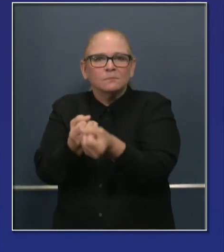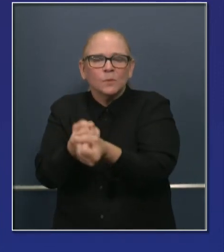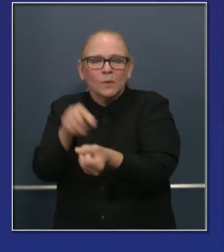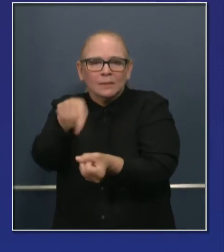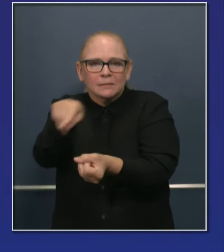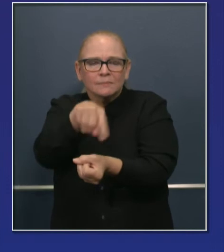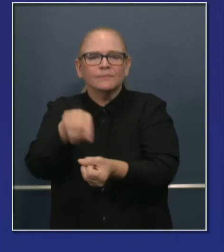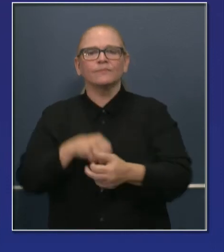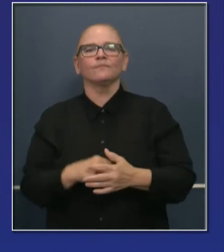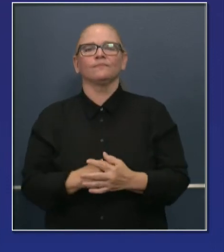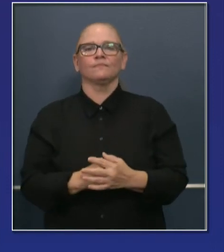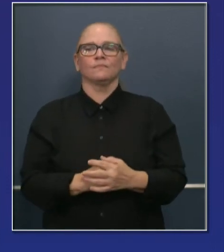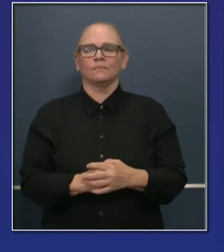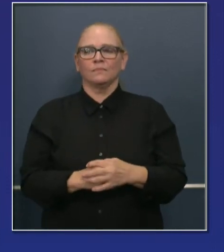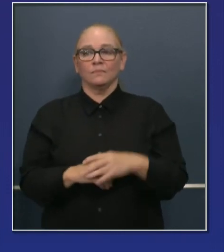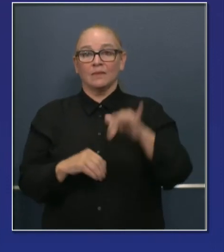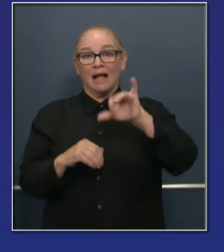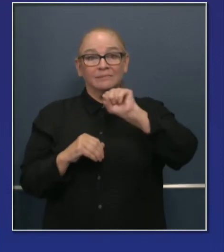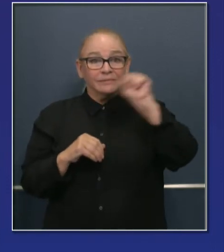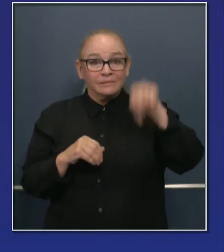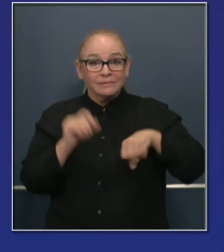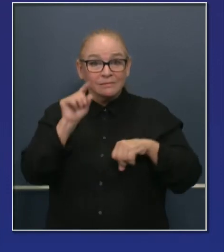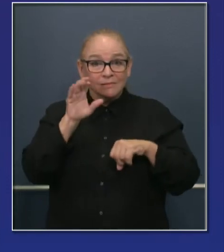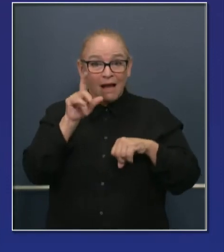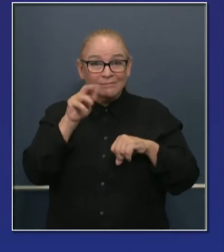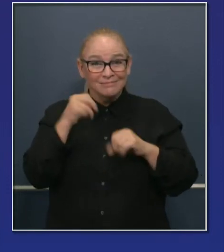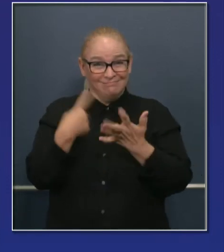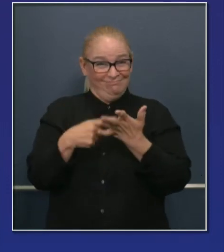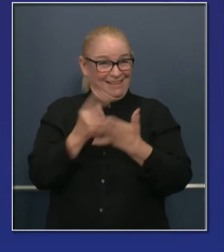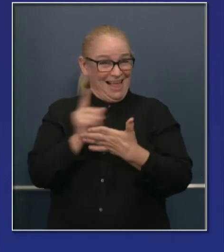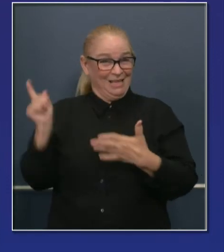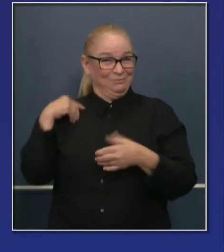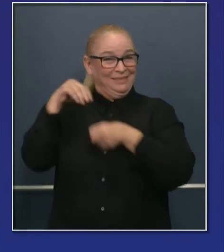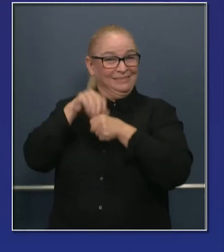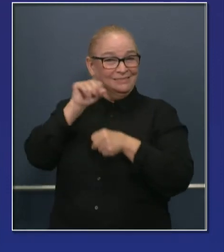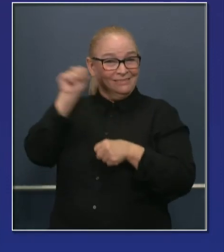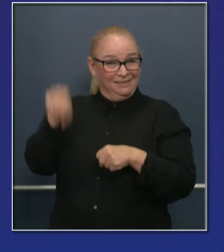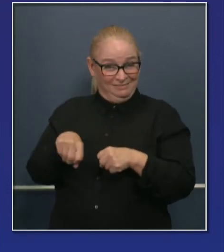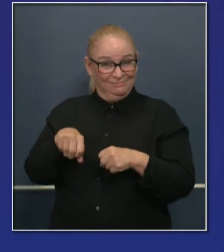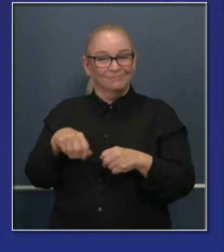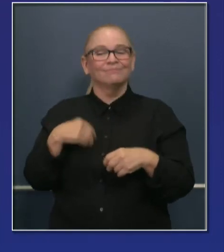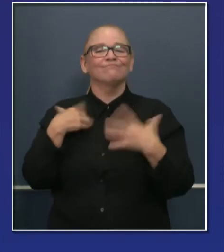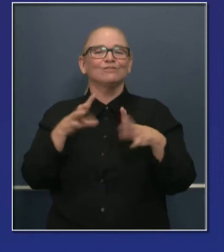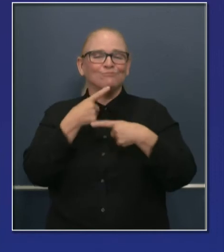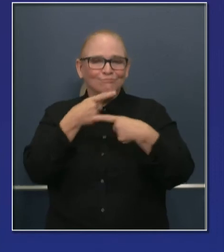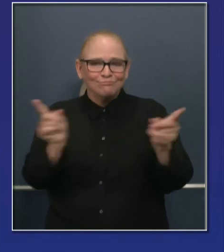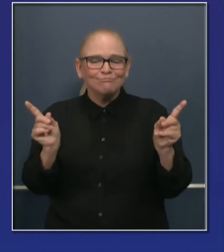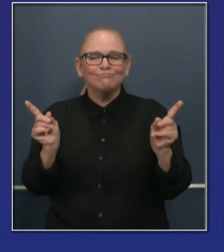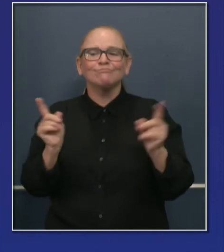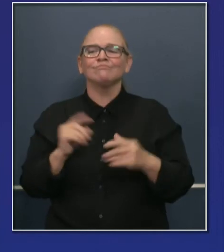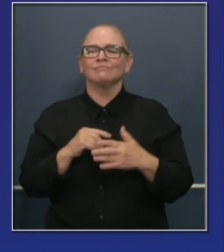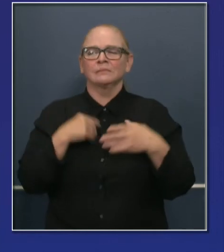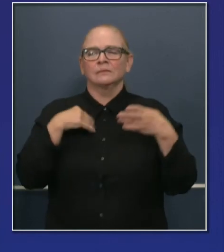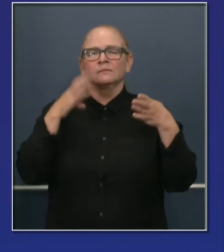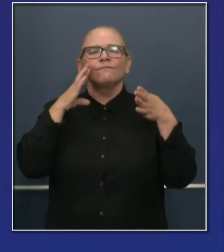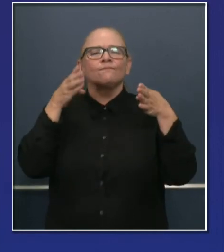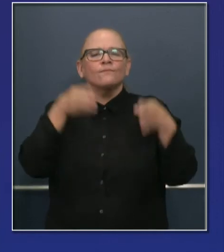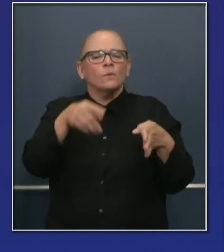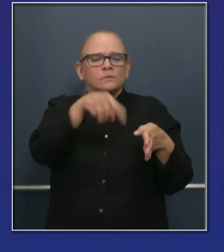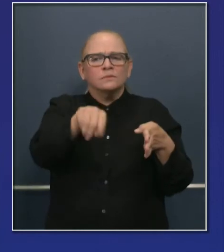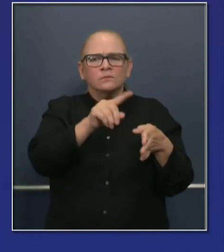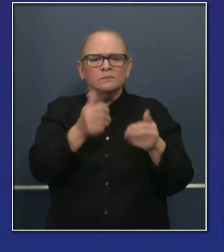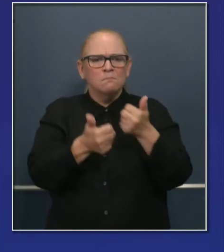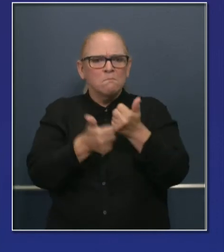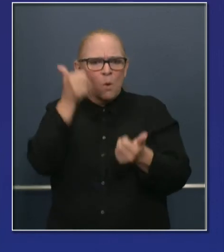in Stockton last week, in our announcement last week, is indeed the area of our